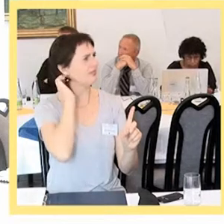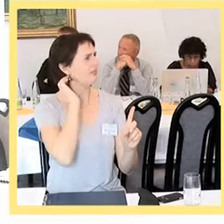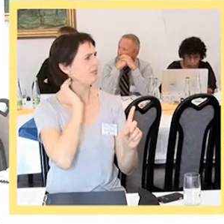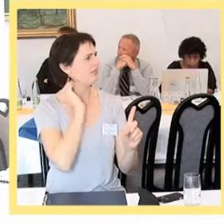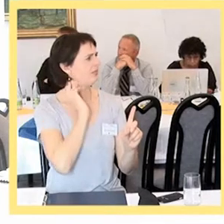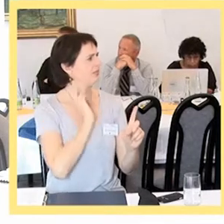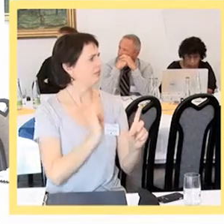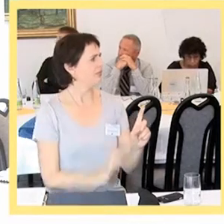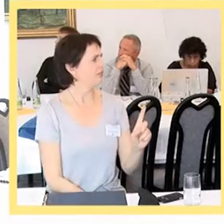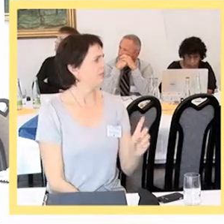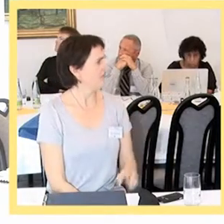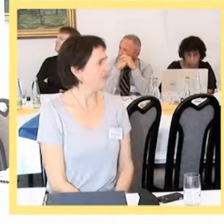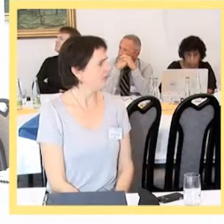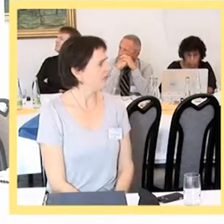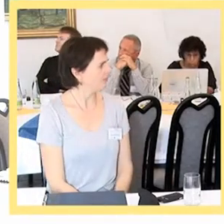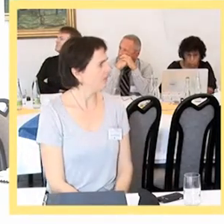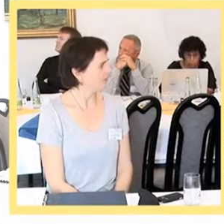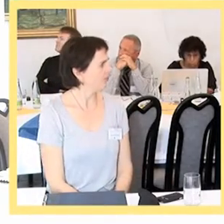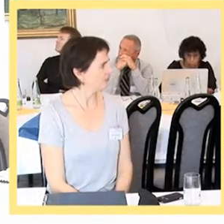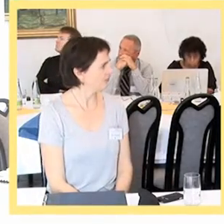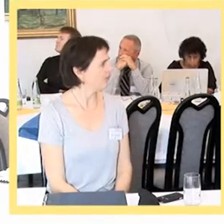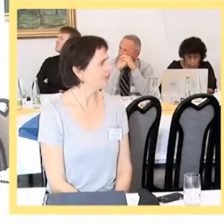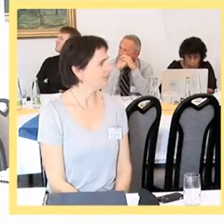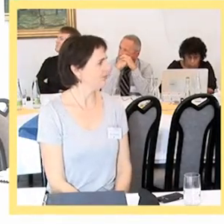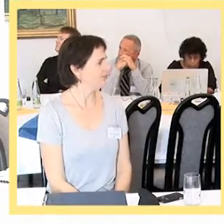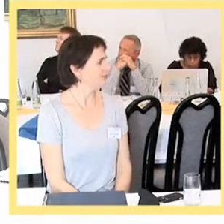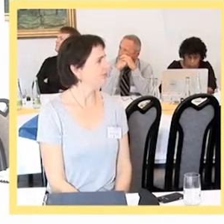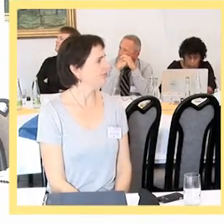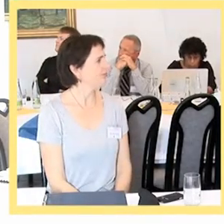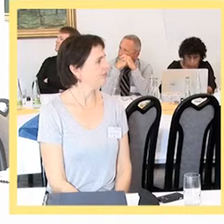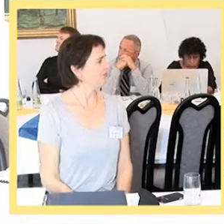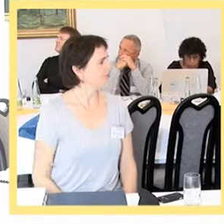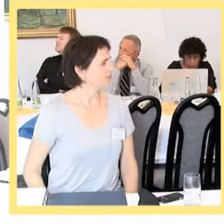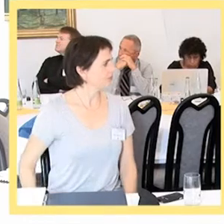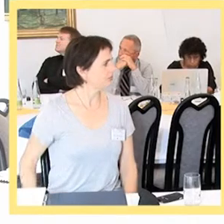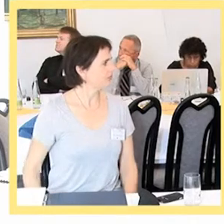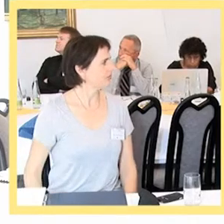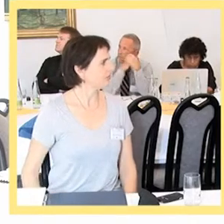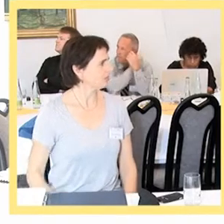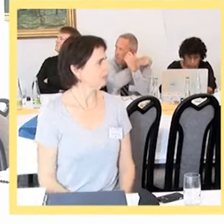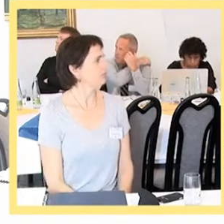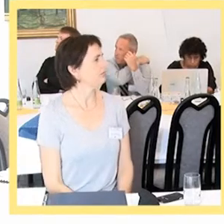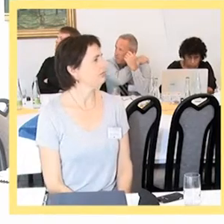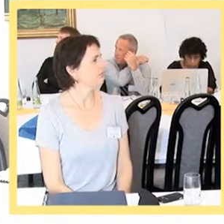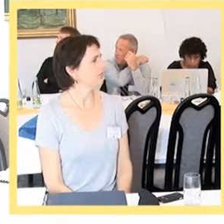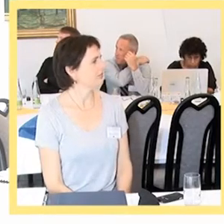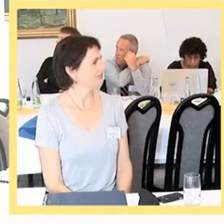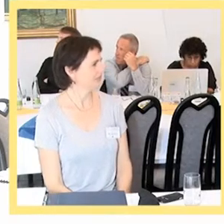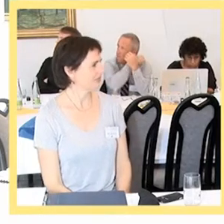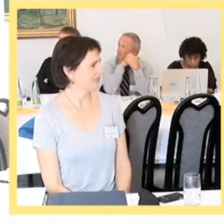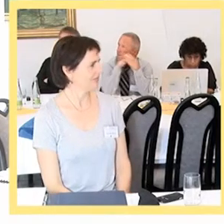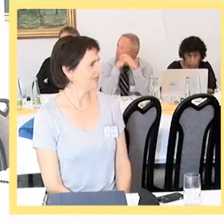why this was particularly important for us in this exercise. Sharing performance, that's a